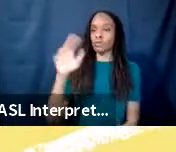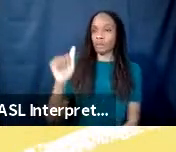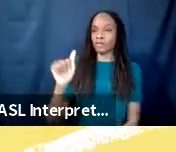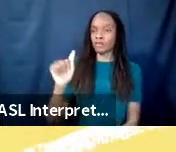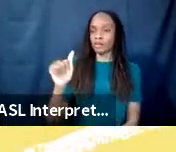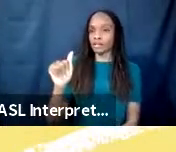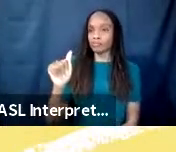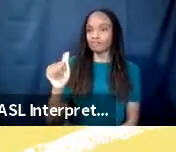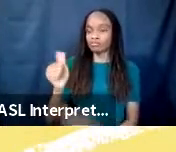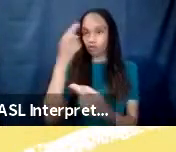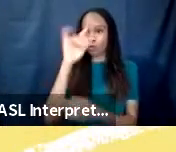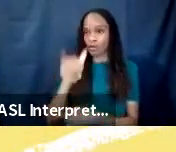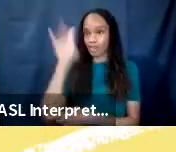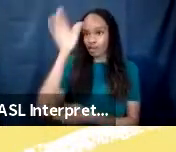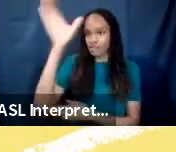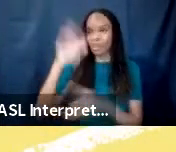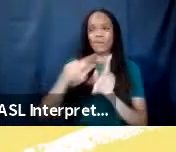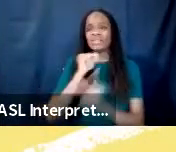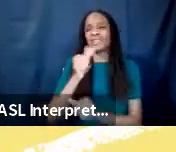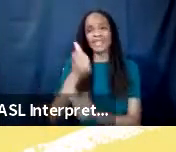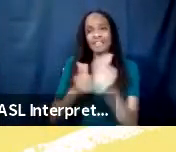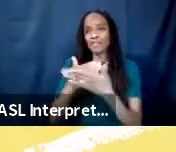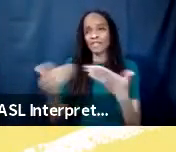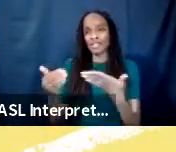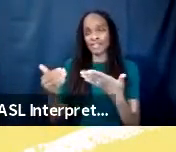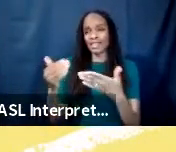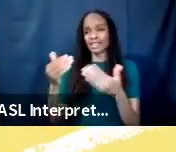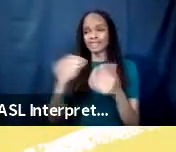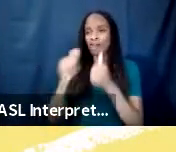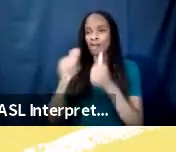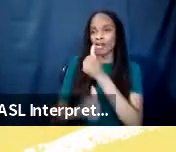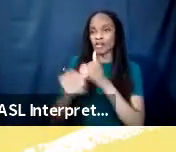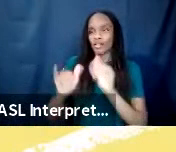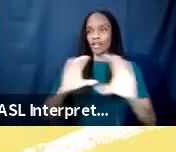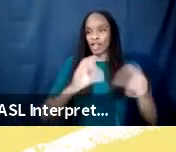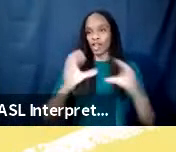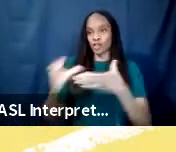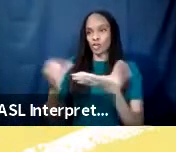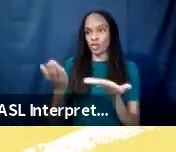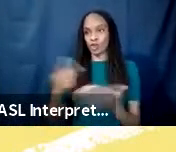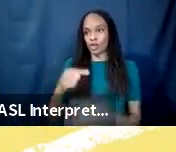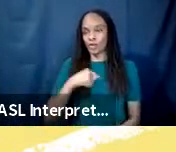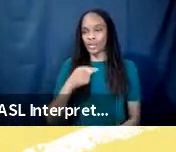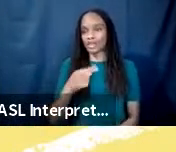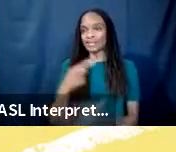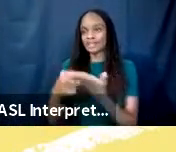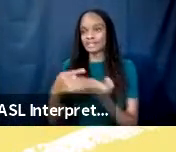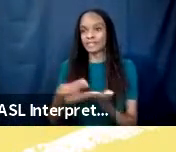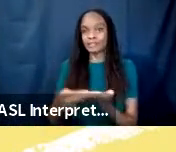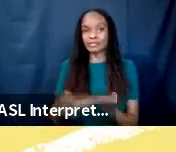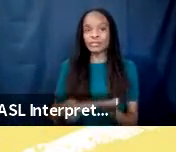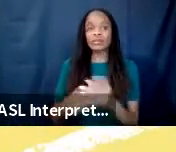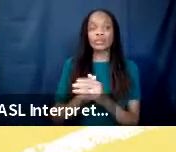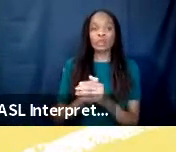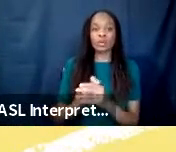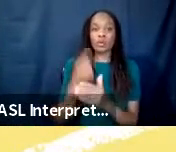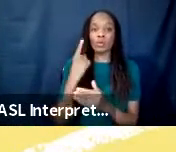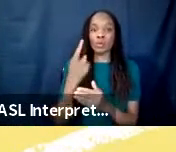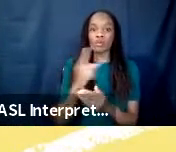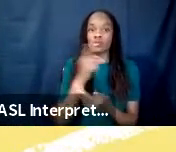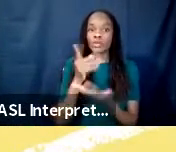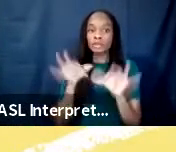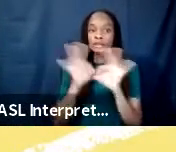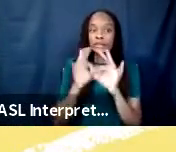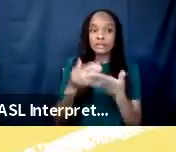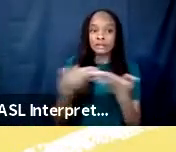agnostic concept. But not everything falls into those categories that we already talked about. Series are a great example. Or if you have